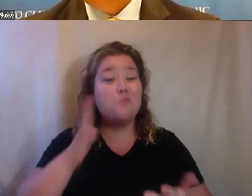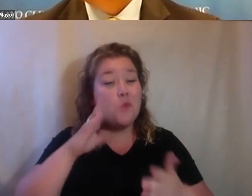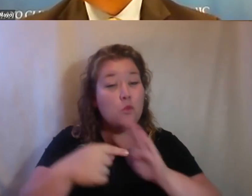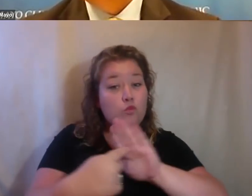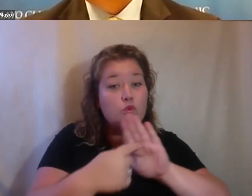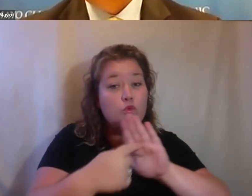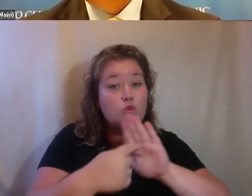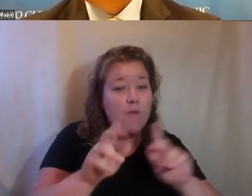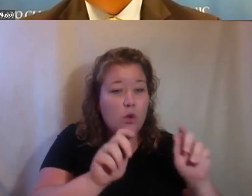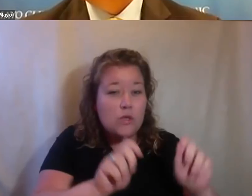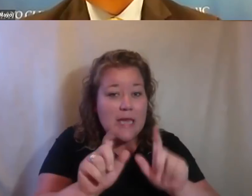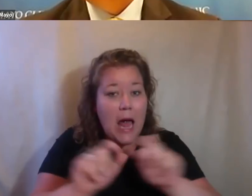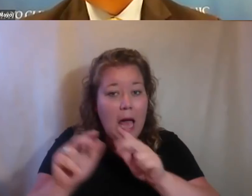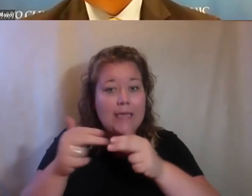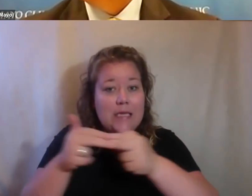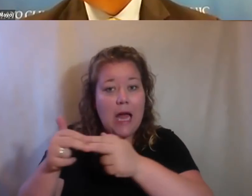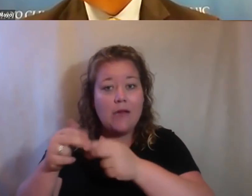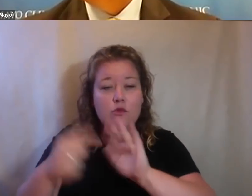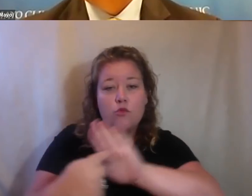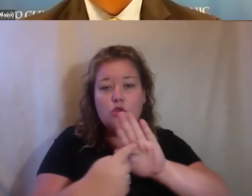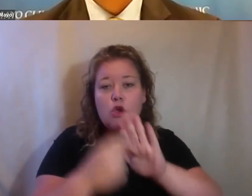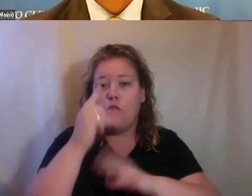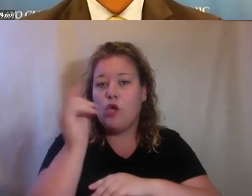like when it goes live.